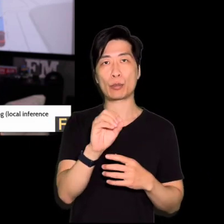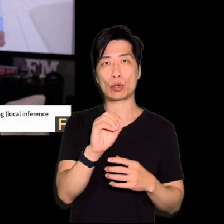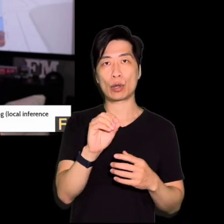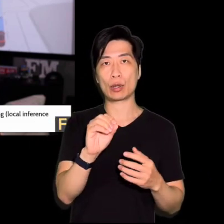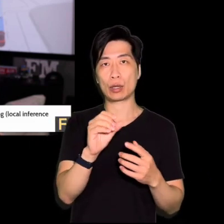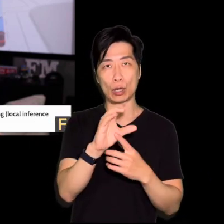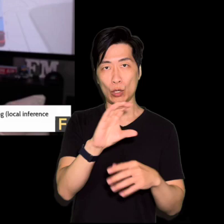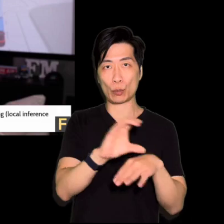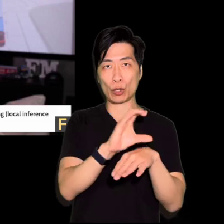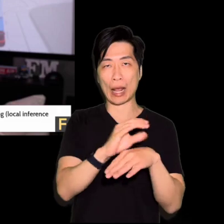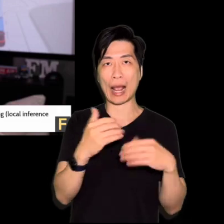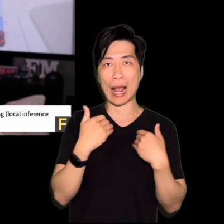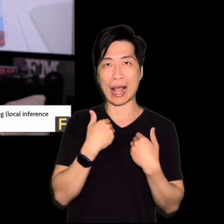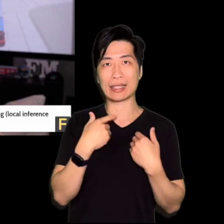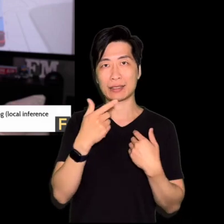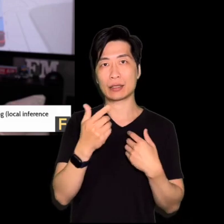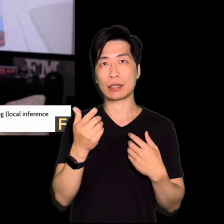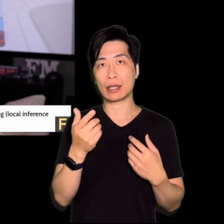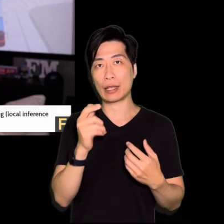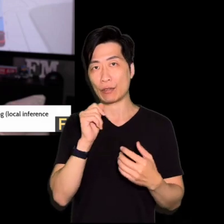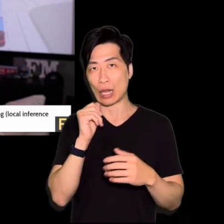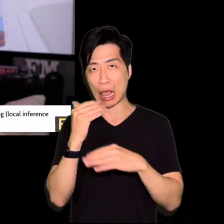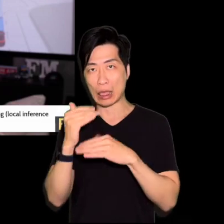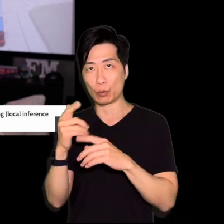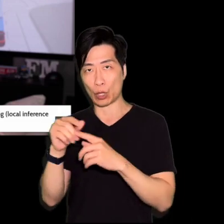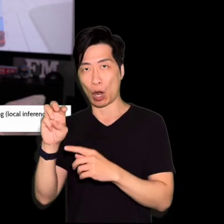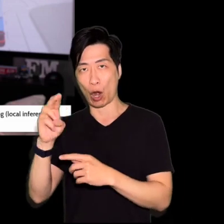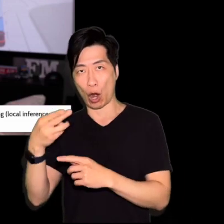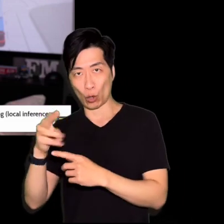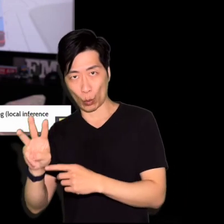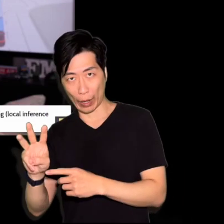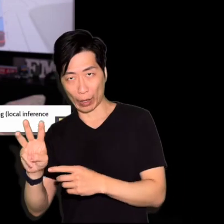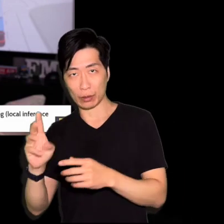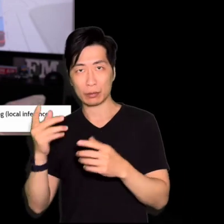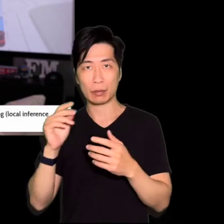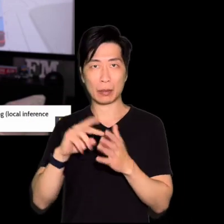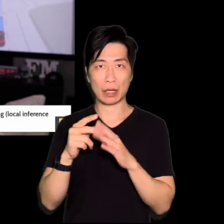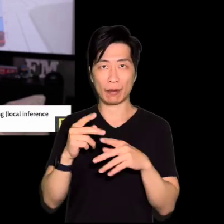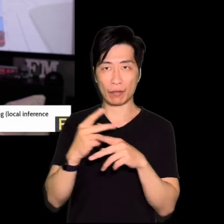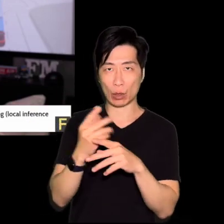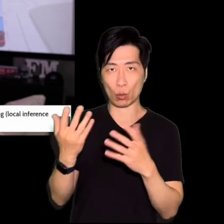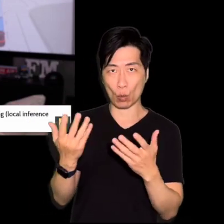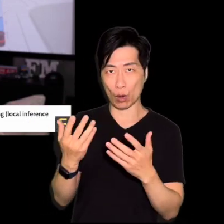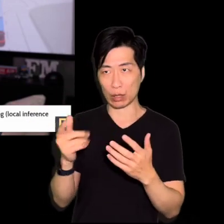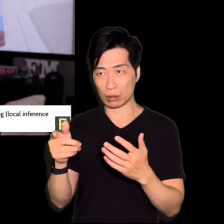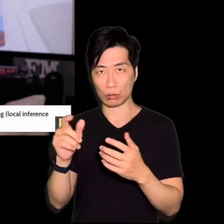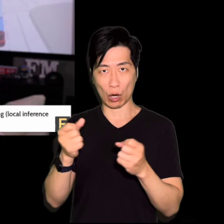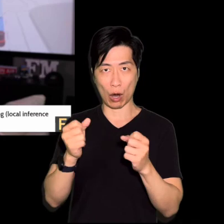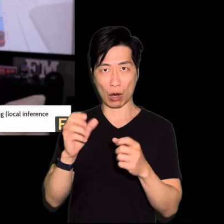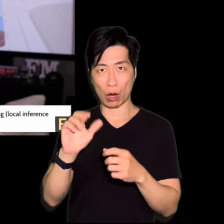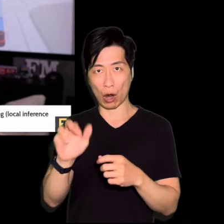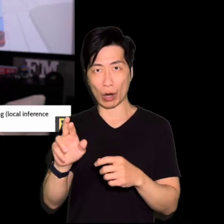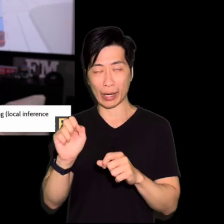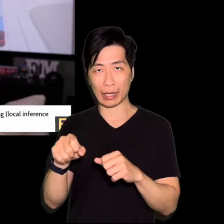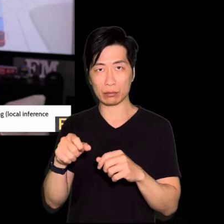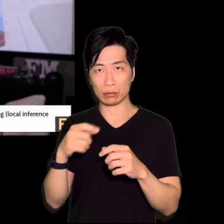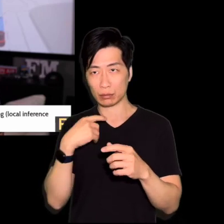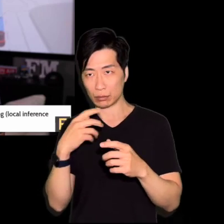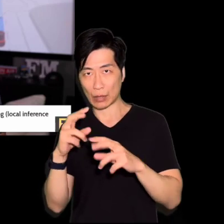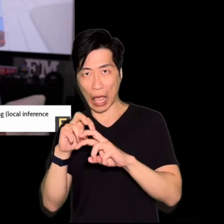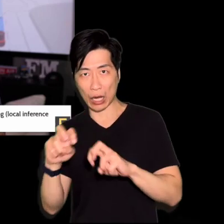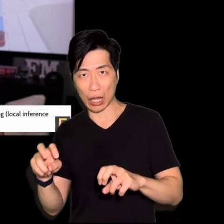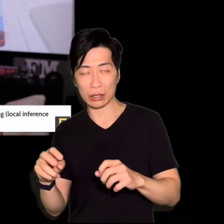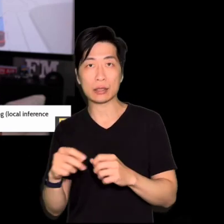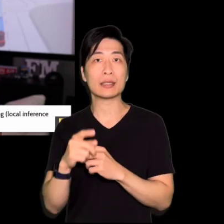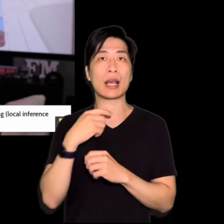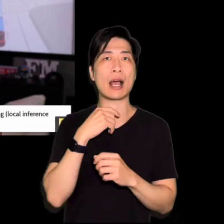computer has, if you're not limited by the hardware that's on the car, as far as figuring out what angles the car can analyze. I find it